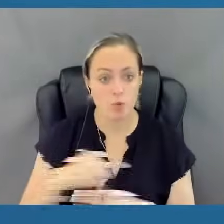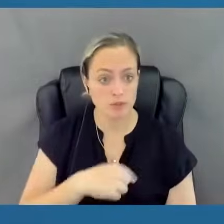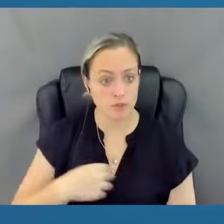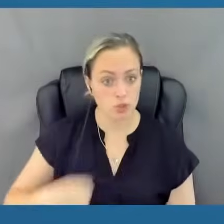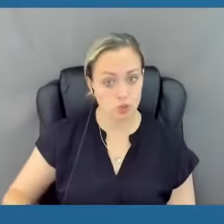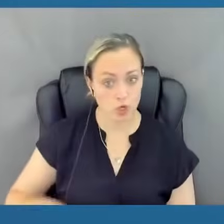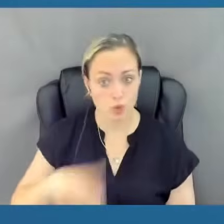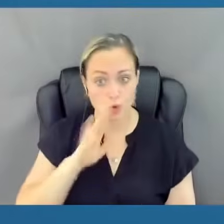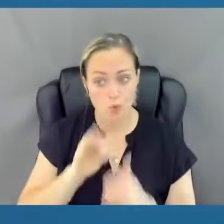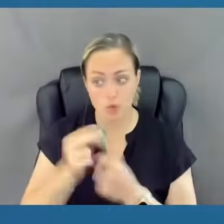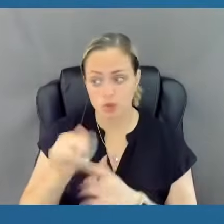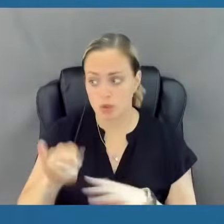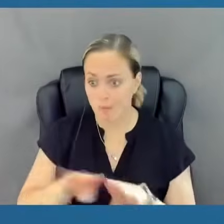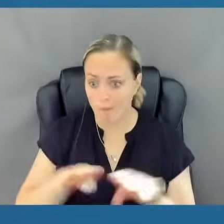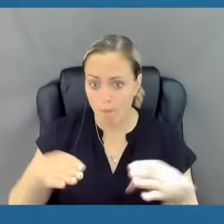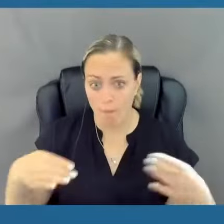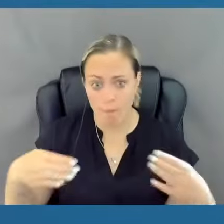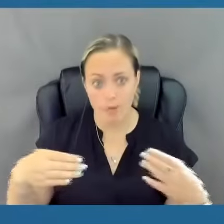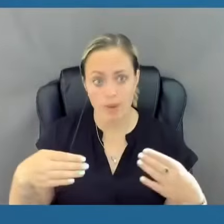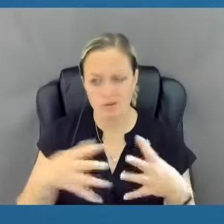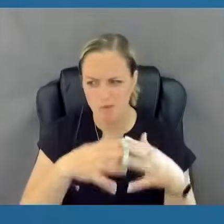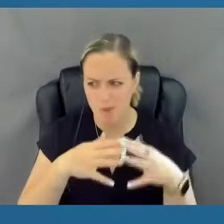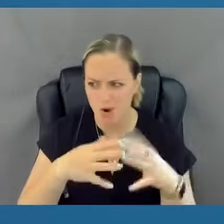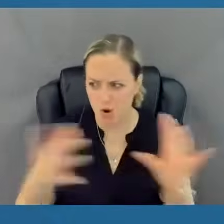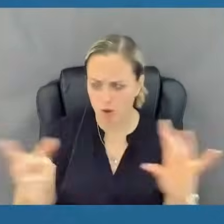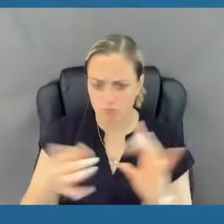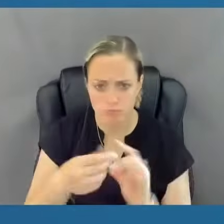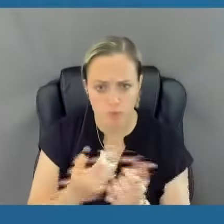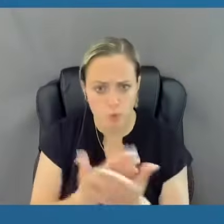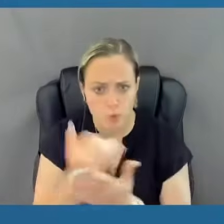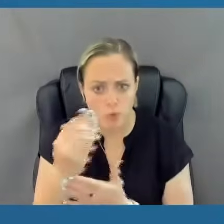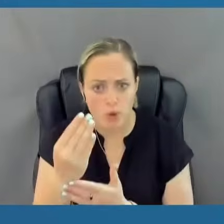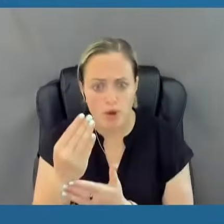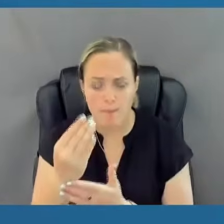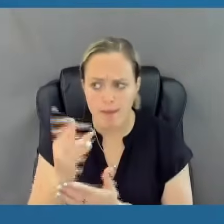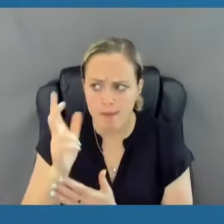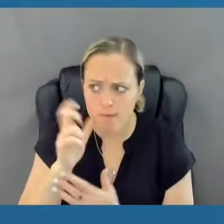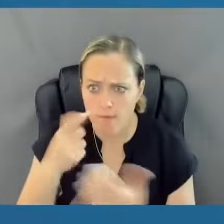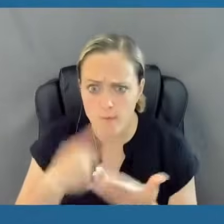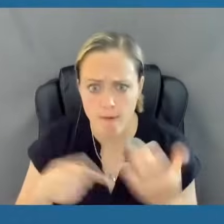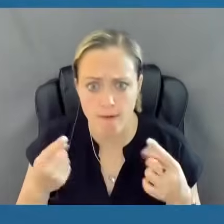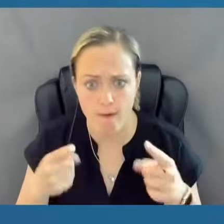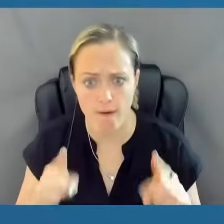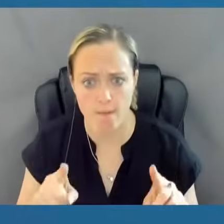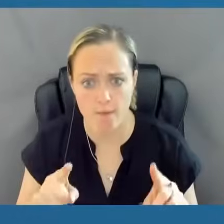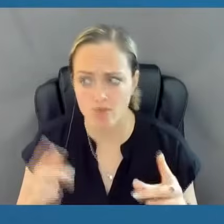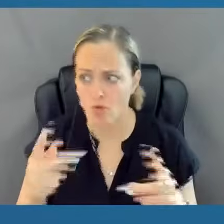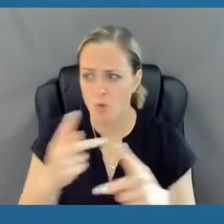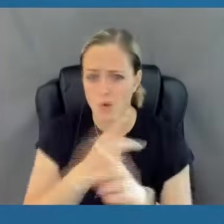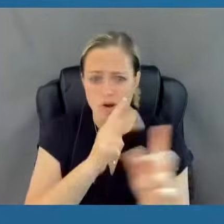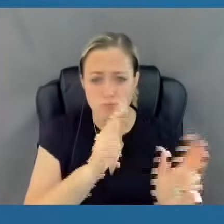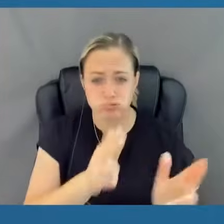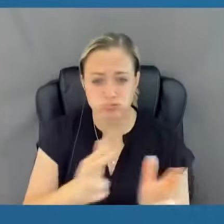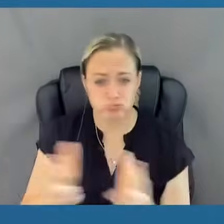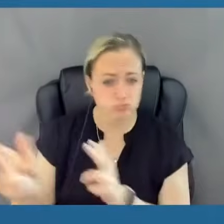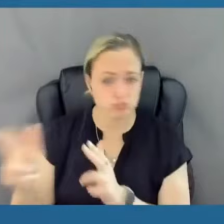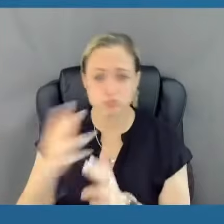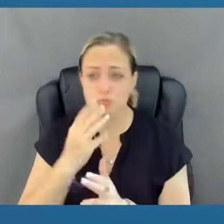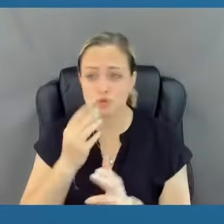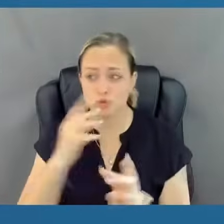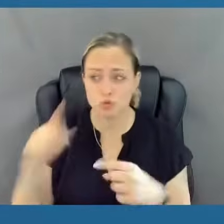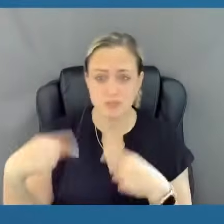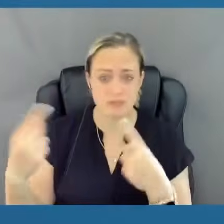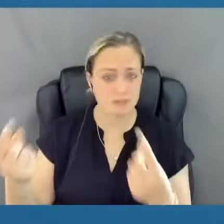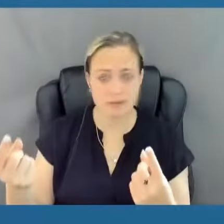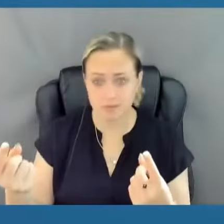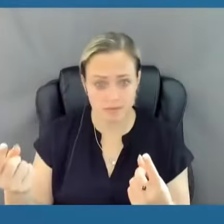about opening up America to new jobs. And the minute I heard what happened, the worst killing of Jews since the Shoah, where